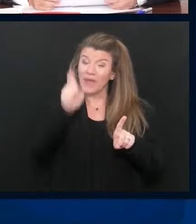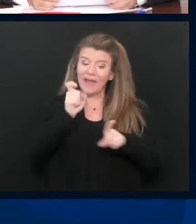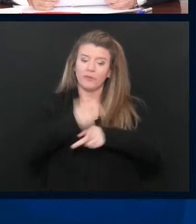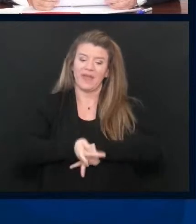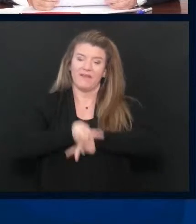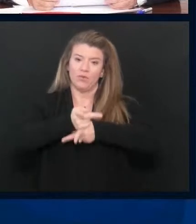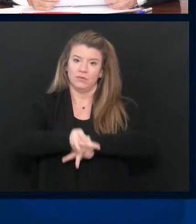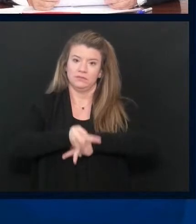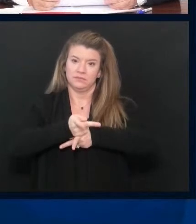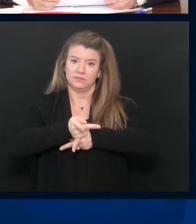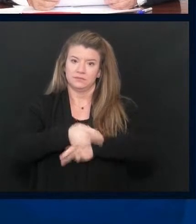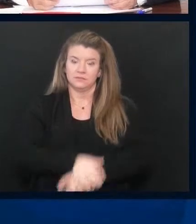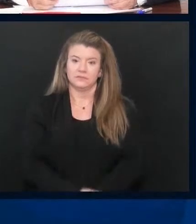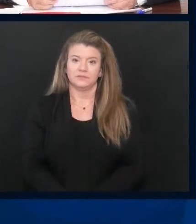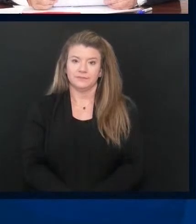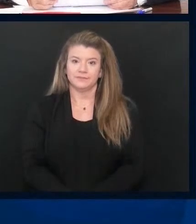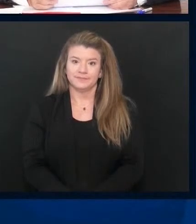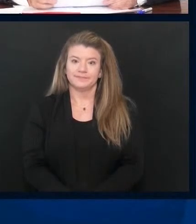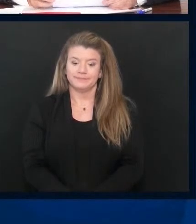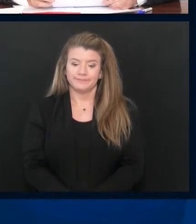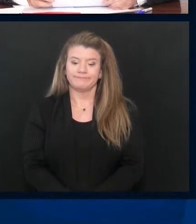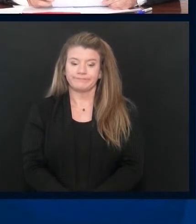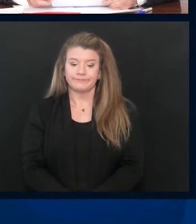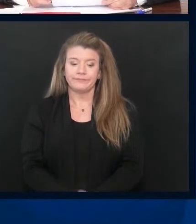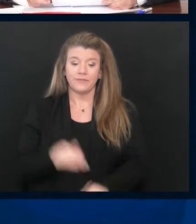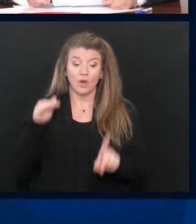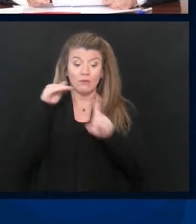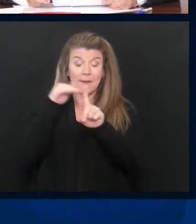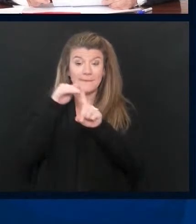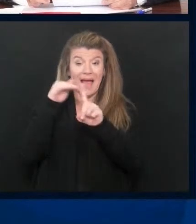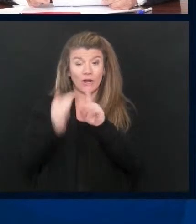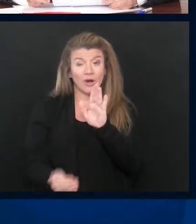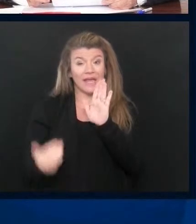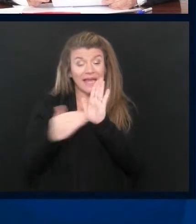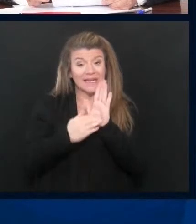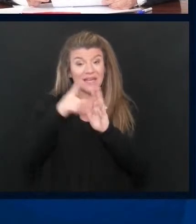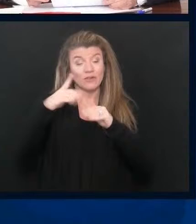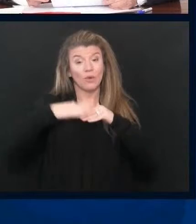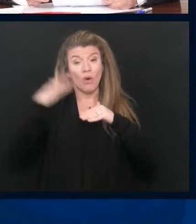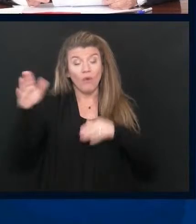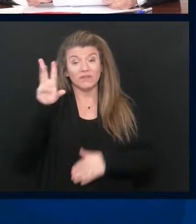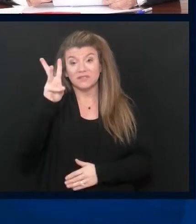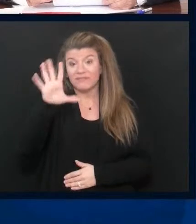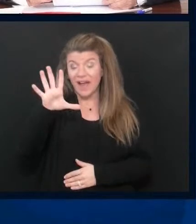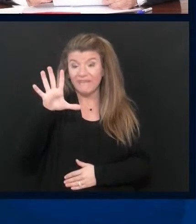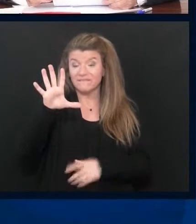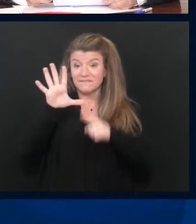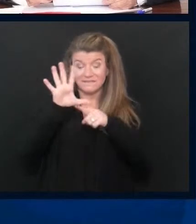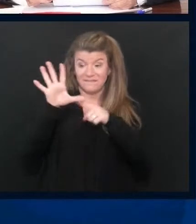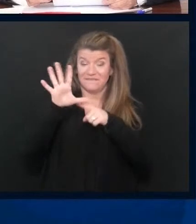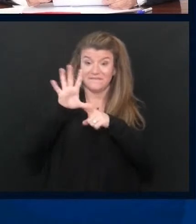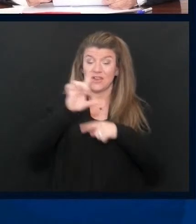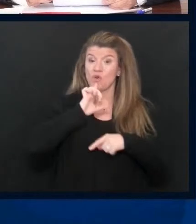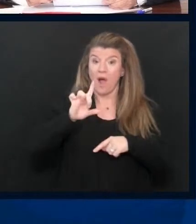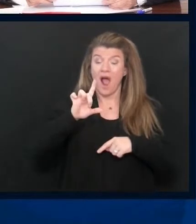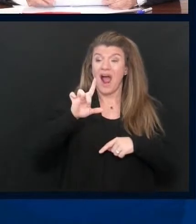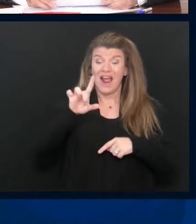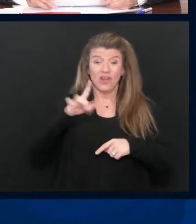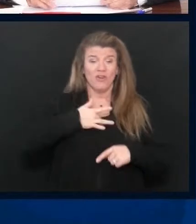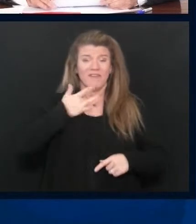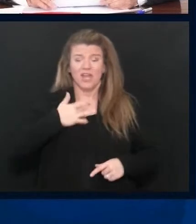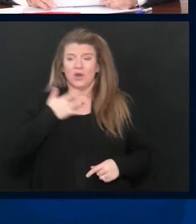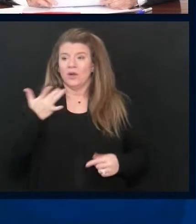careful. You know, as a reminder again, if you're 65 or older, especially you, and you get this kind